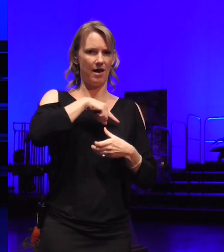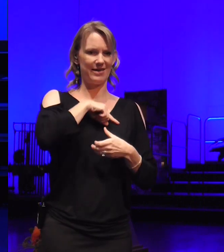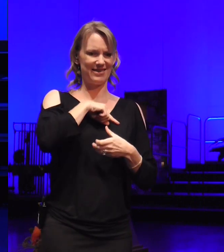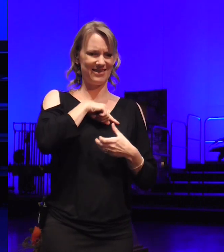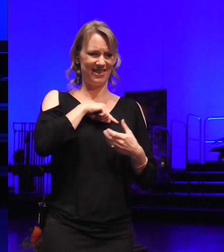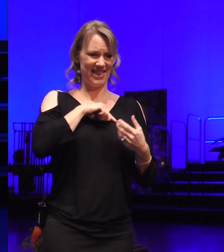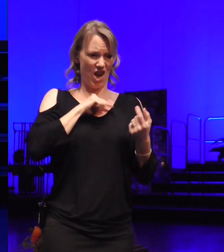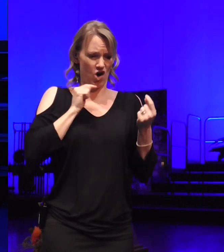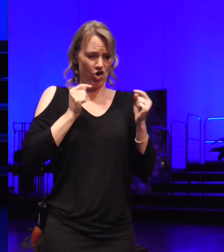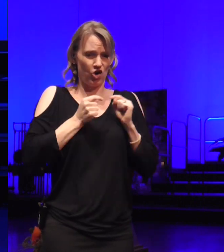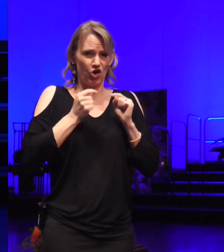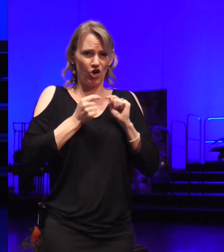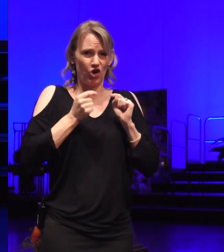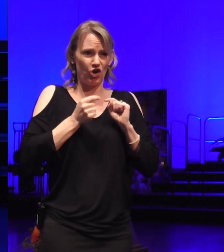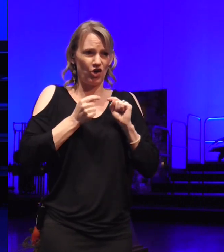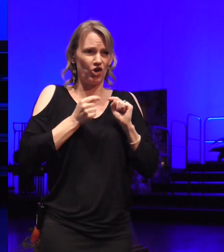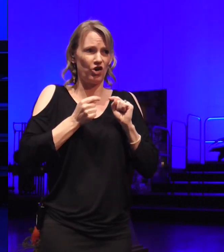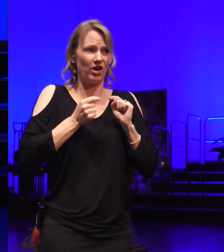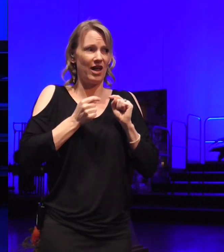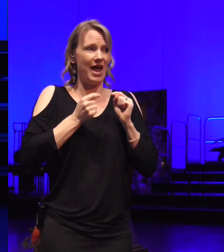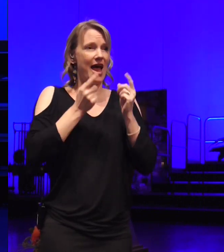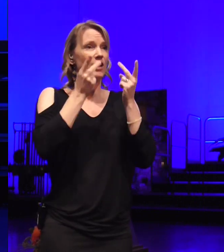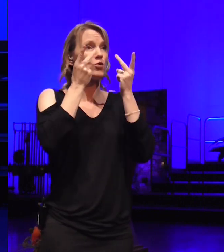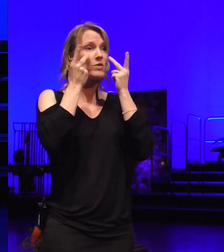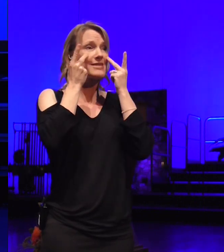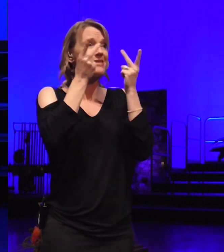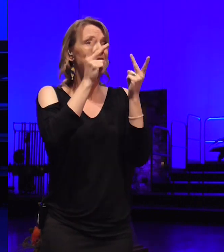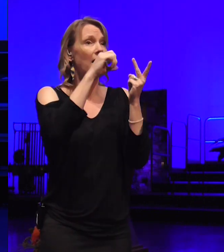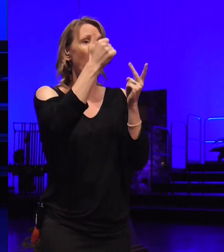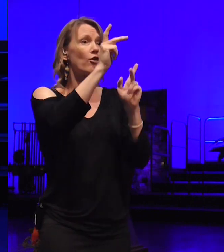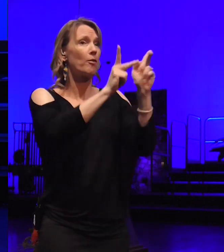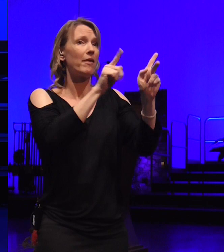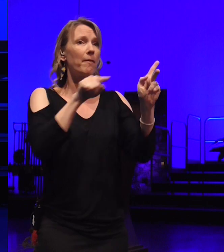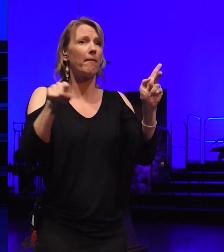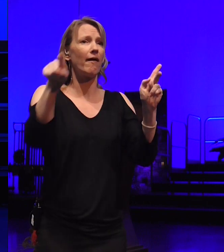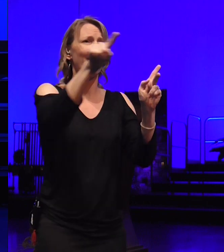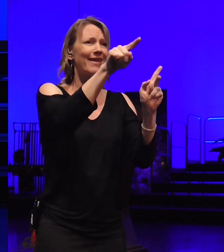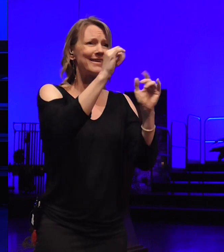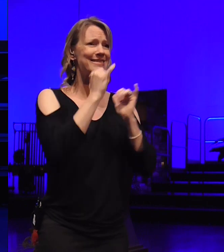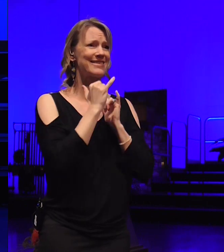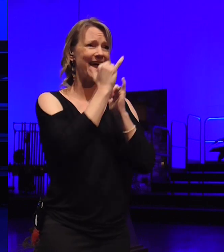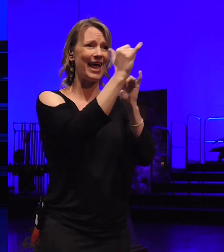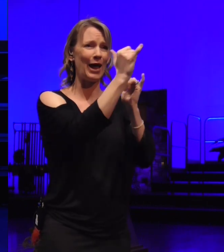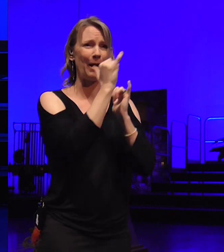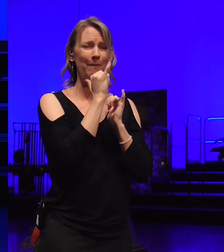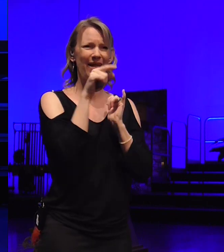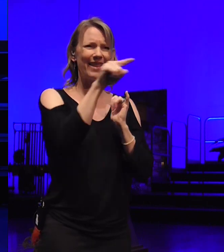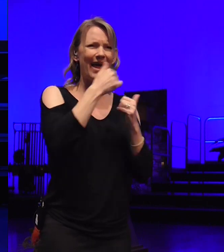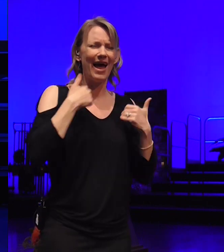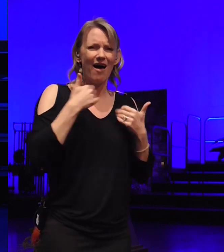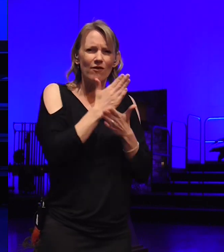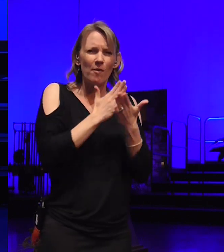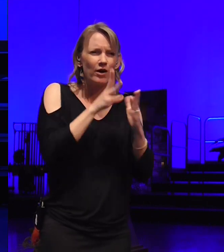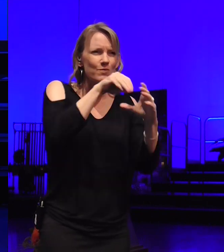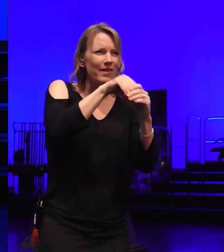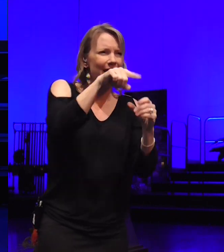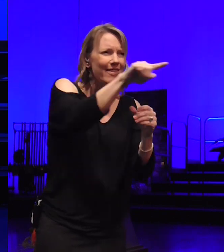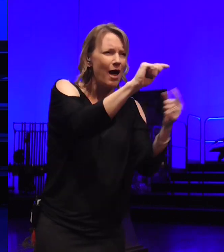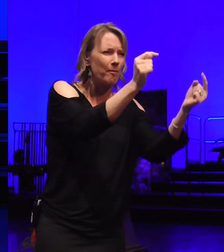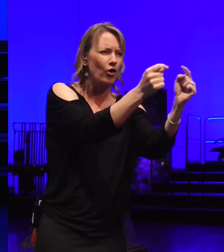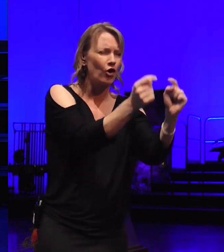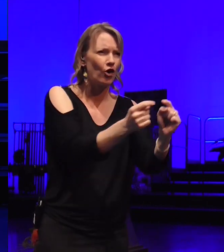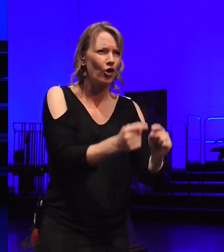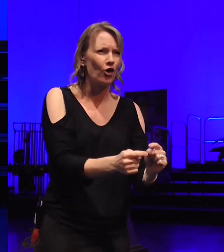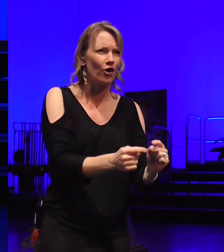are hurt, and to view other people in the same way. In that way, it becomes